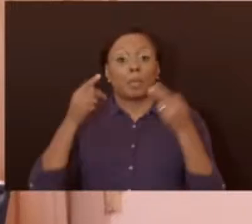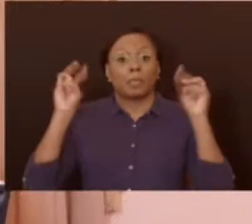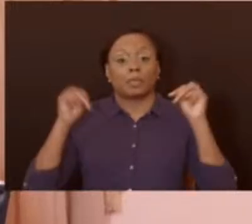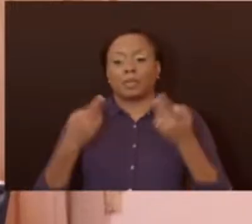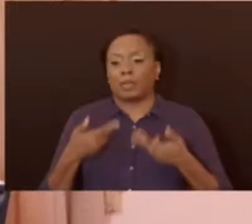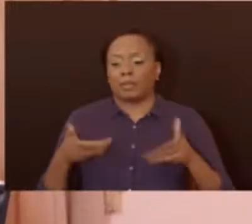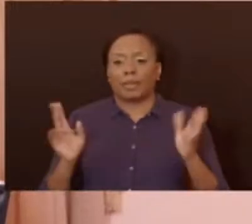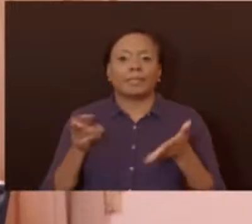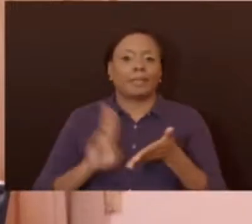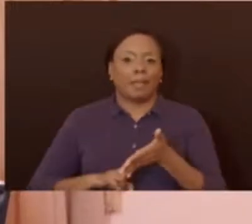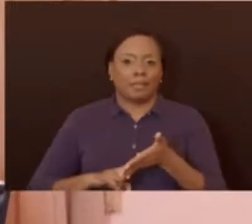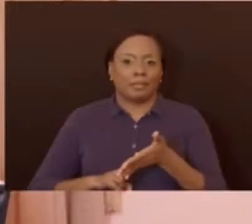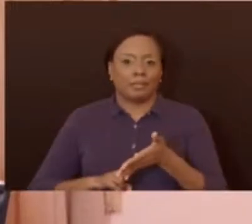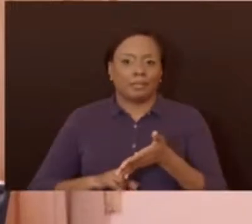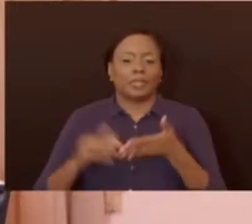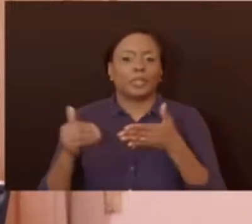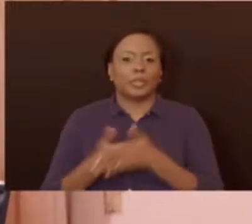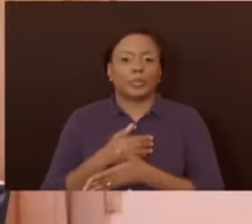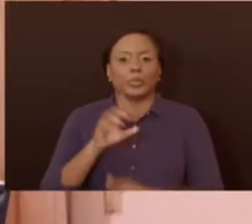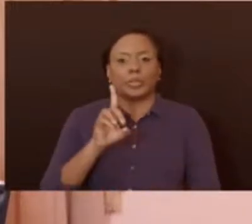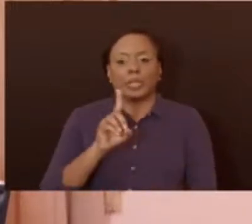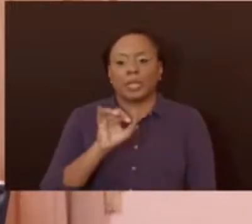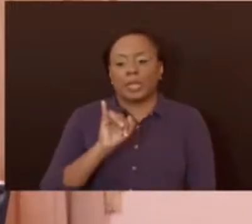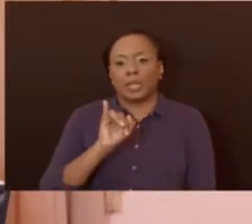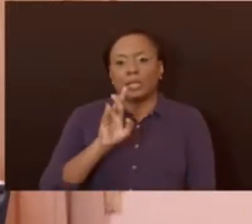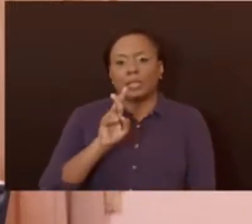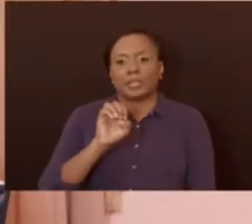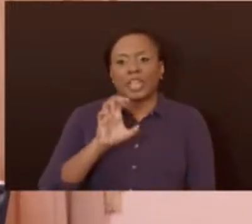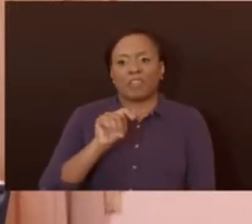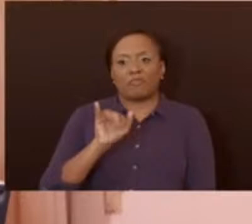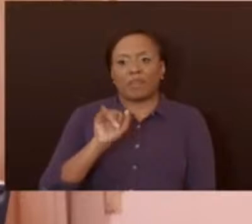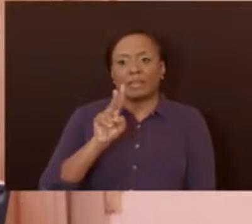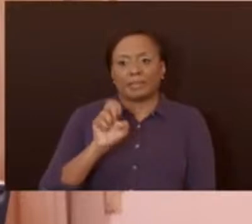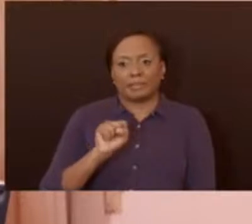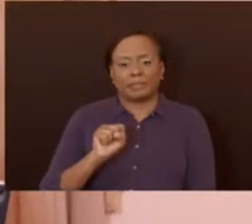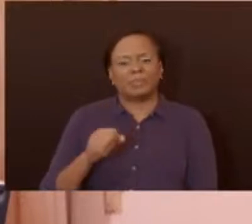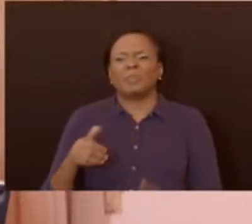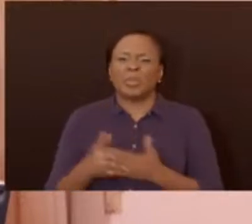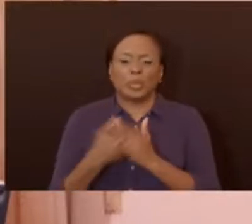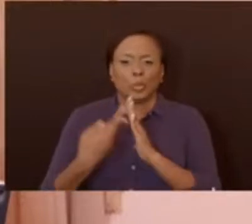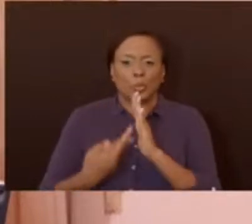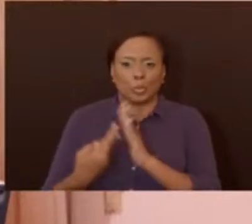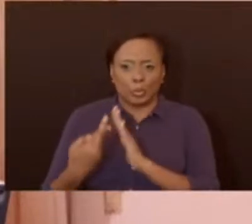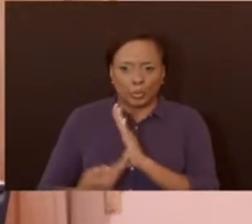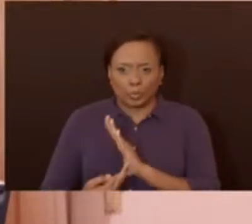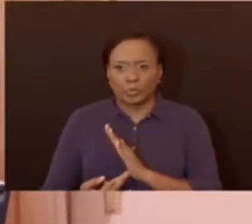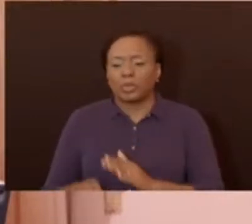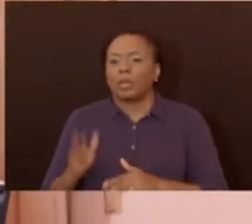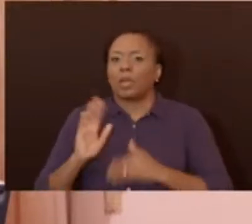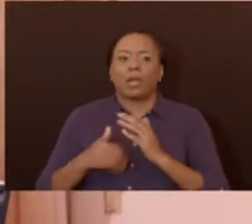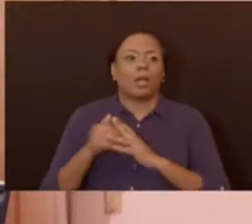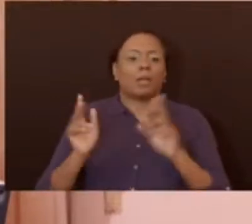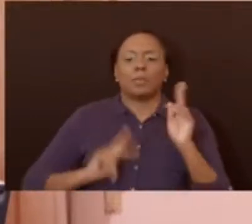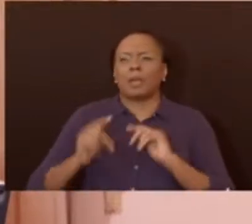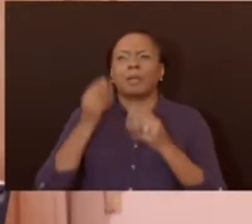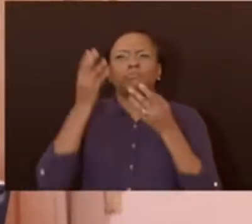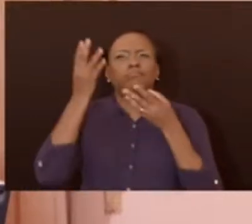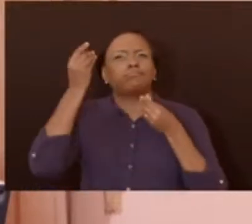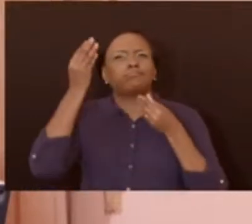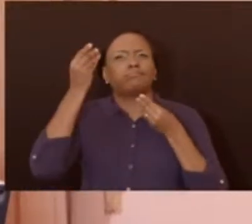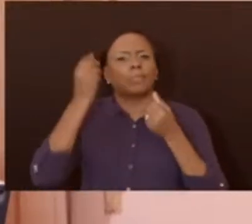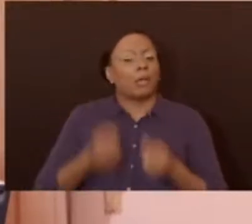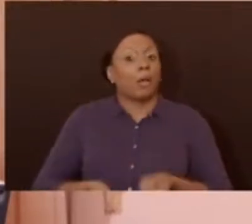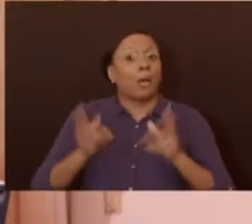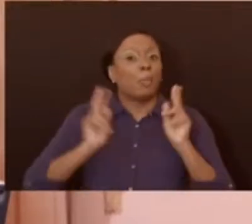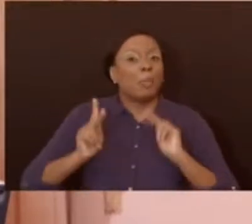force as at midnight tonight. So all of those people who are wondering what the congregation size can be tomorrow, it's going